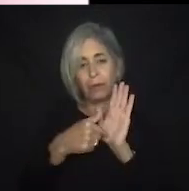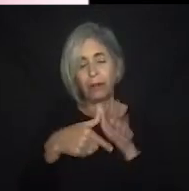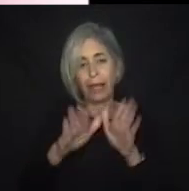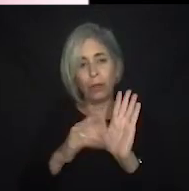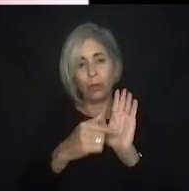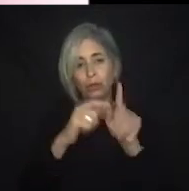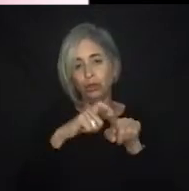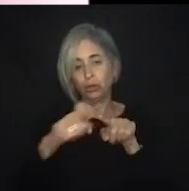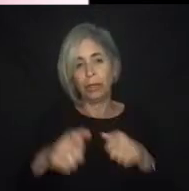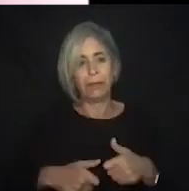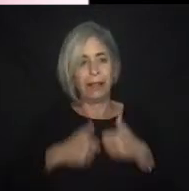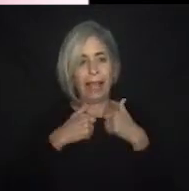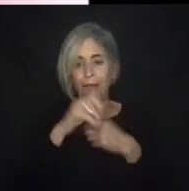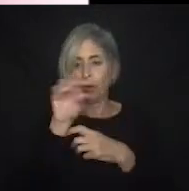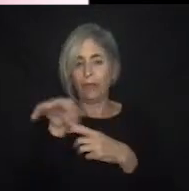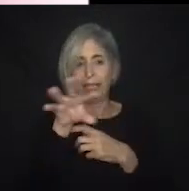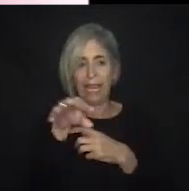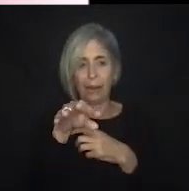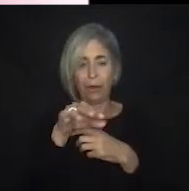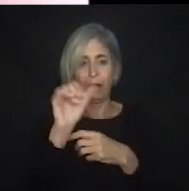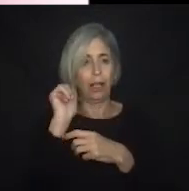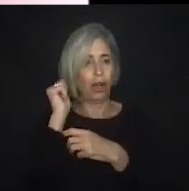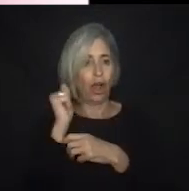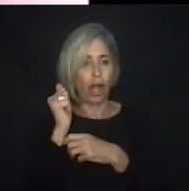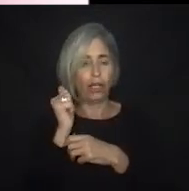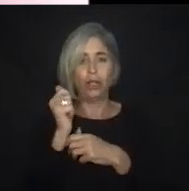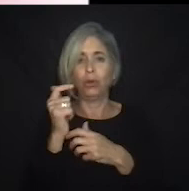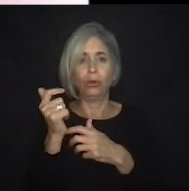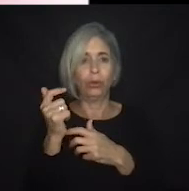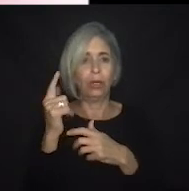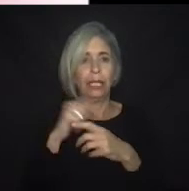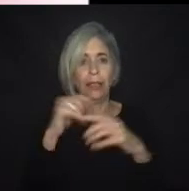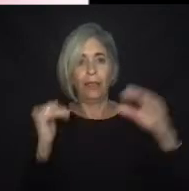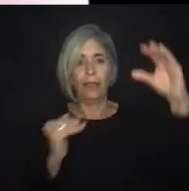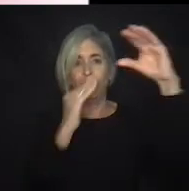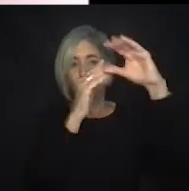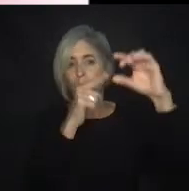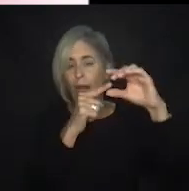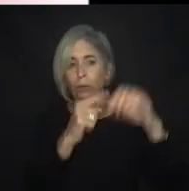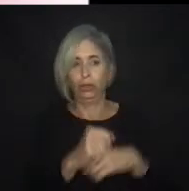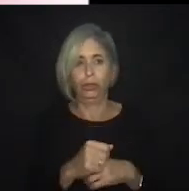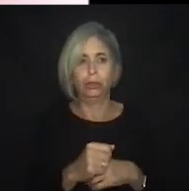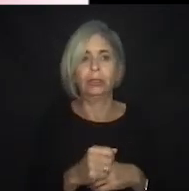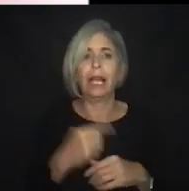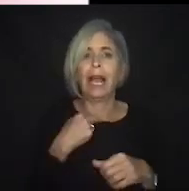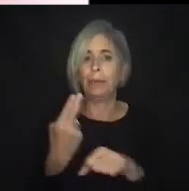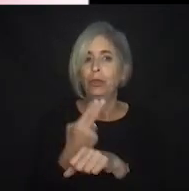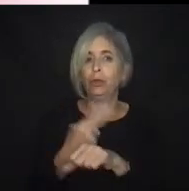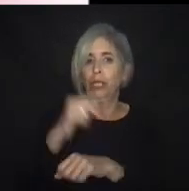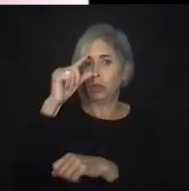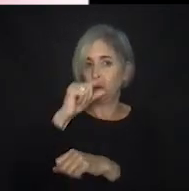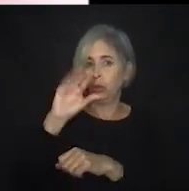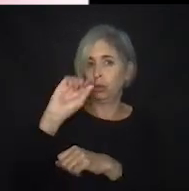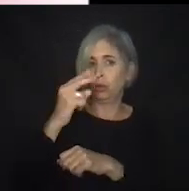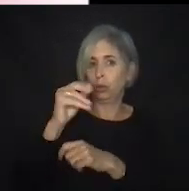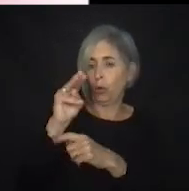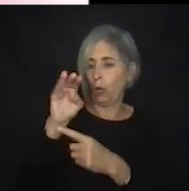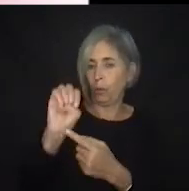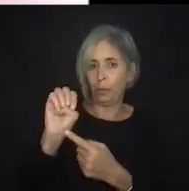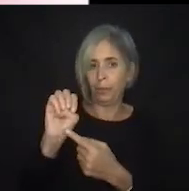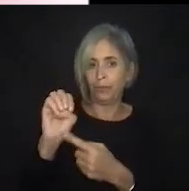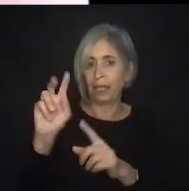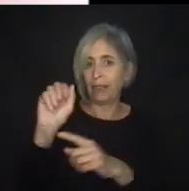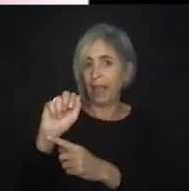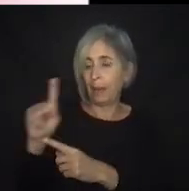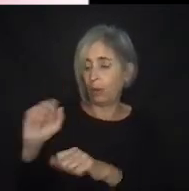stream live with a camera and audio input in browser. In my case, I'm going to be using Google Chrome. The application we're working